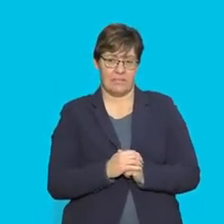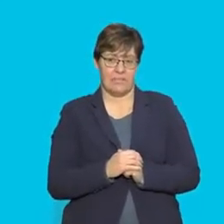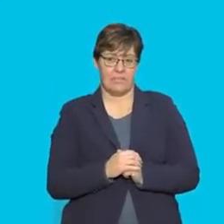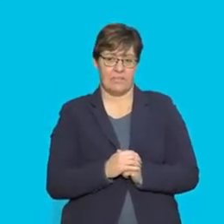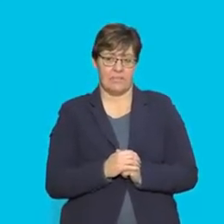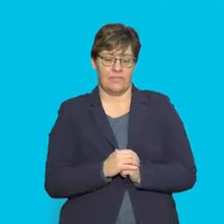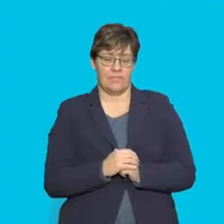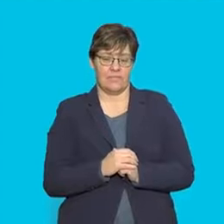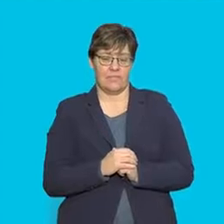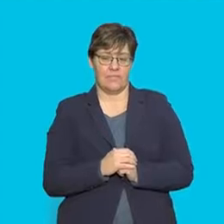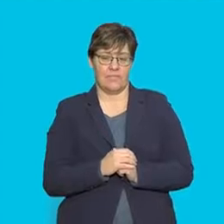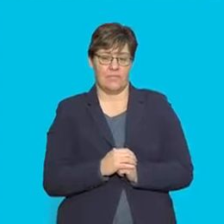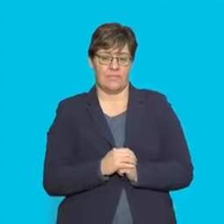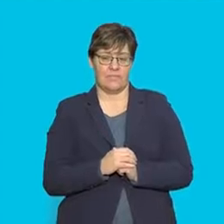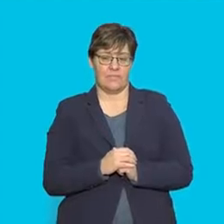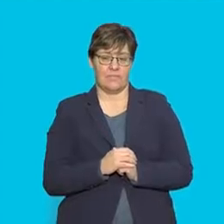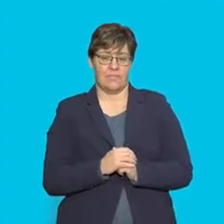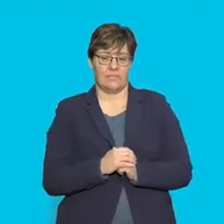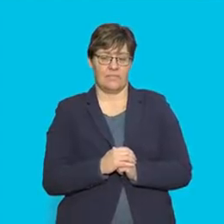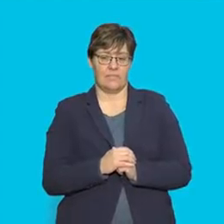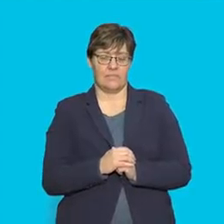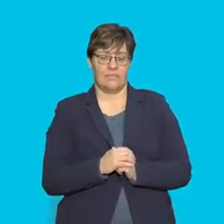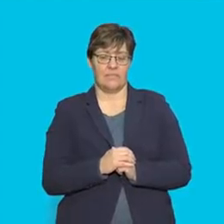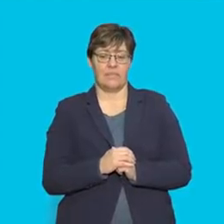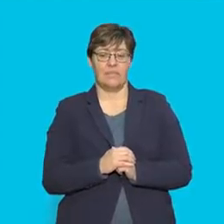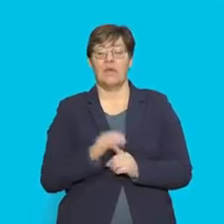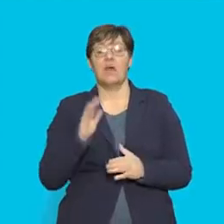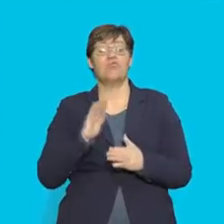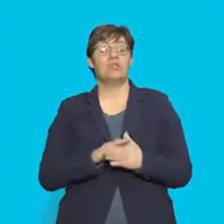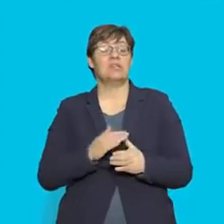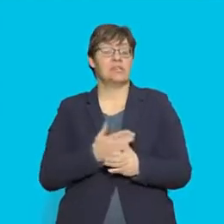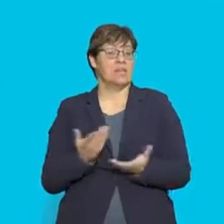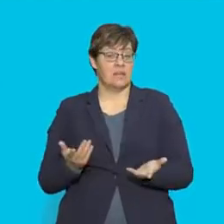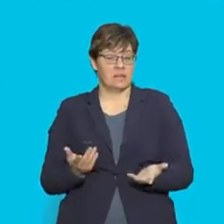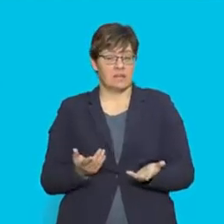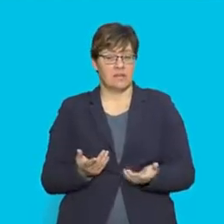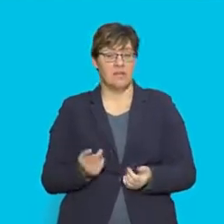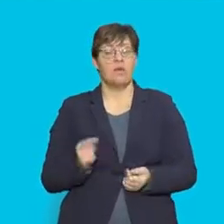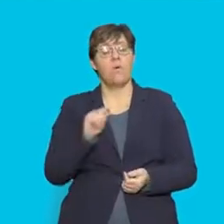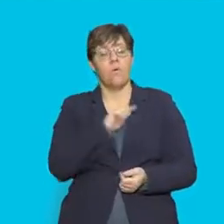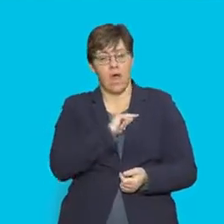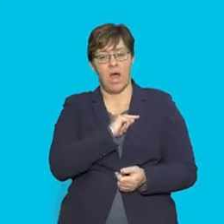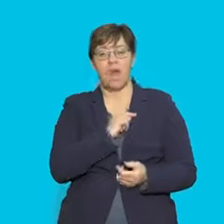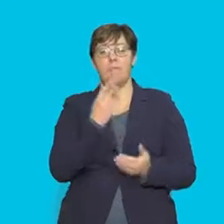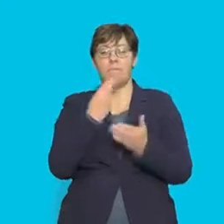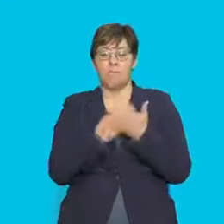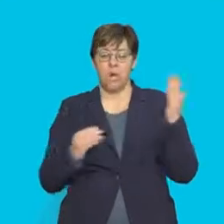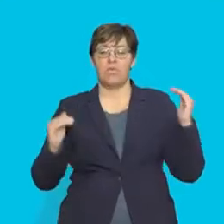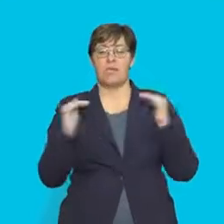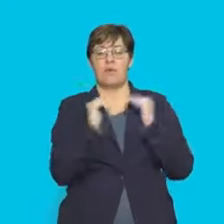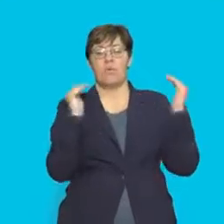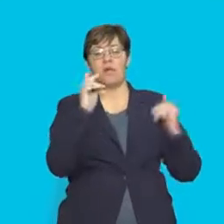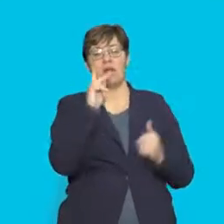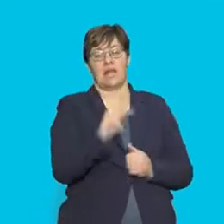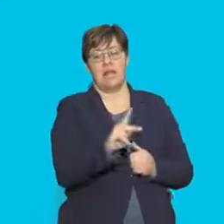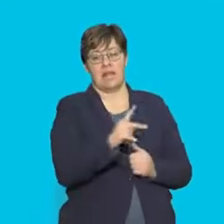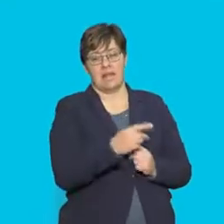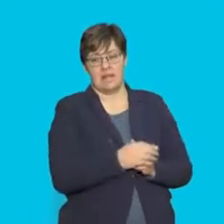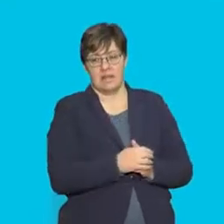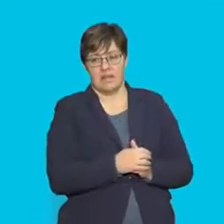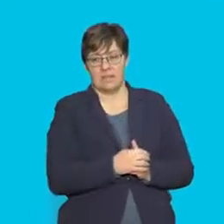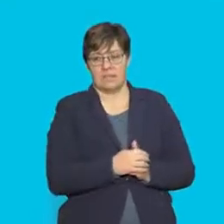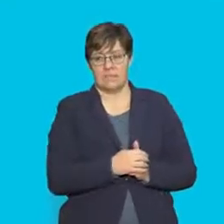to I, right? And my reason for this will be because they are both equals to H1, which is